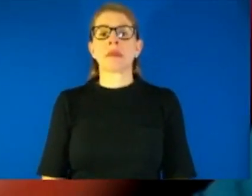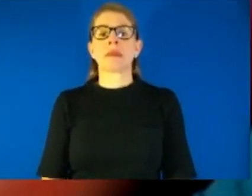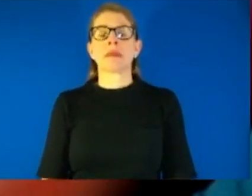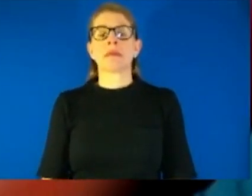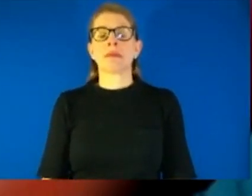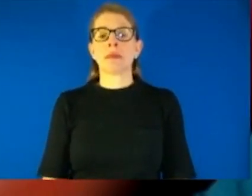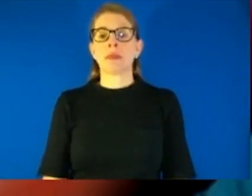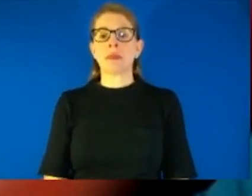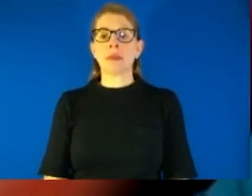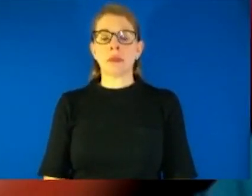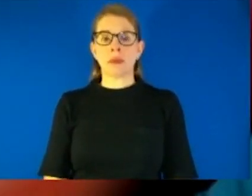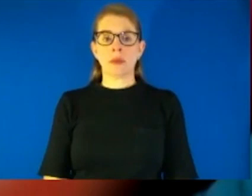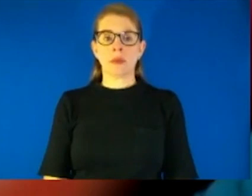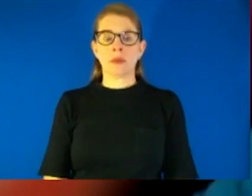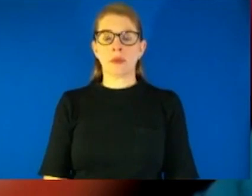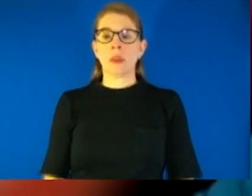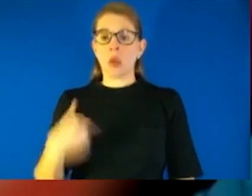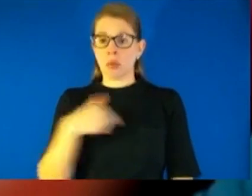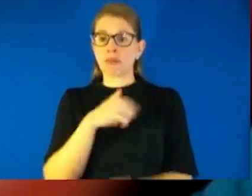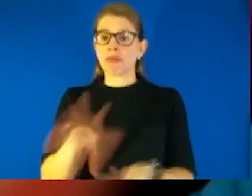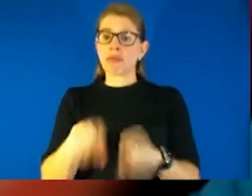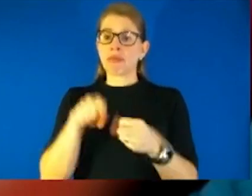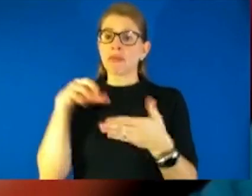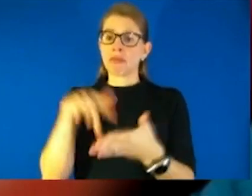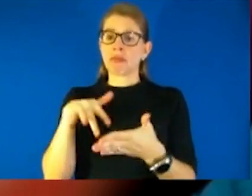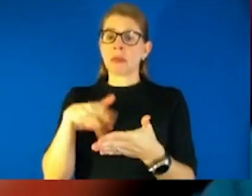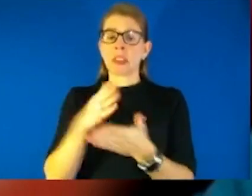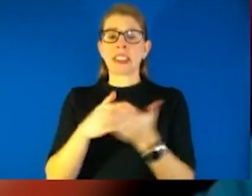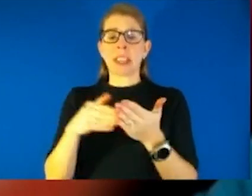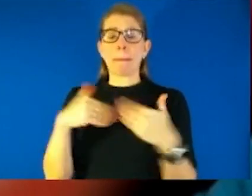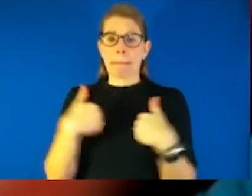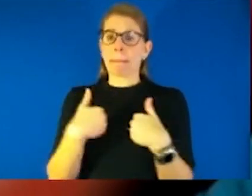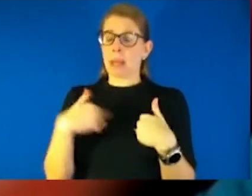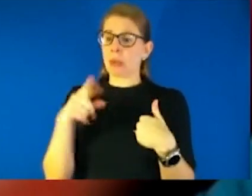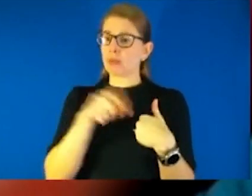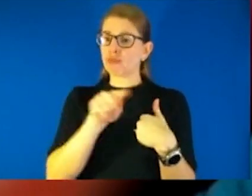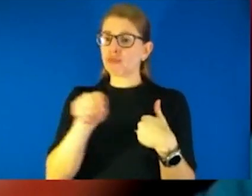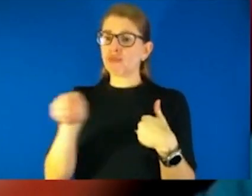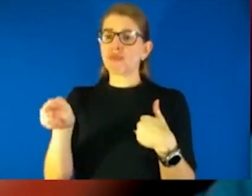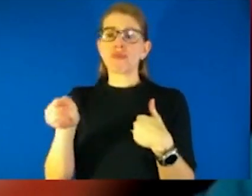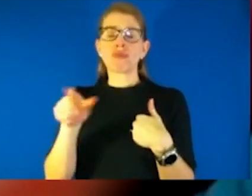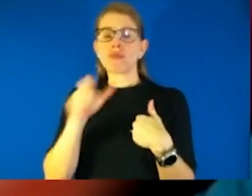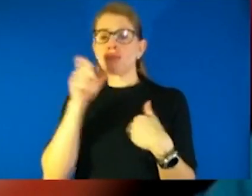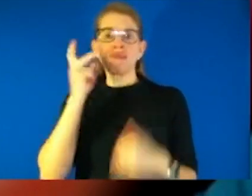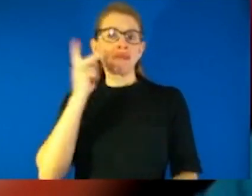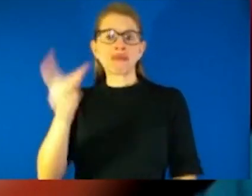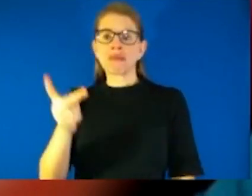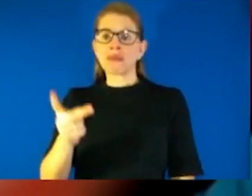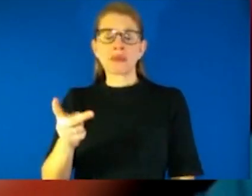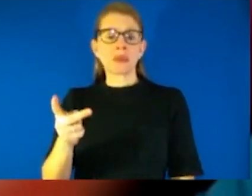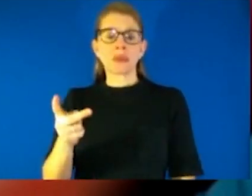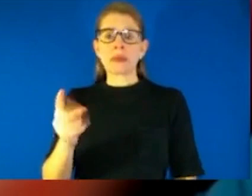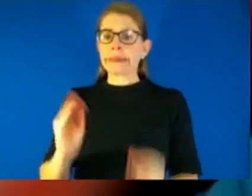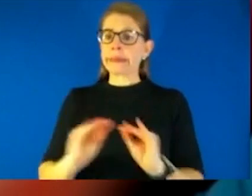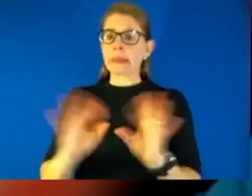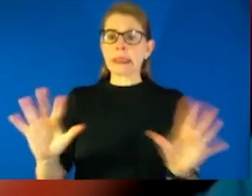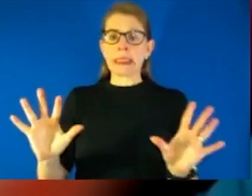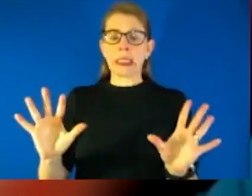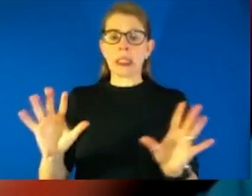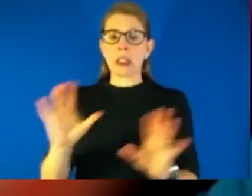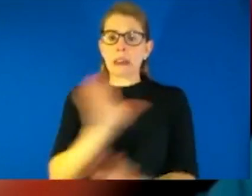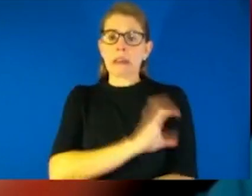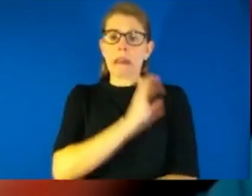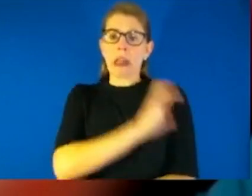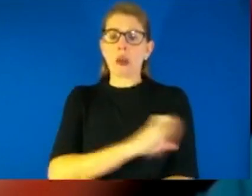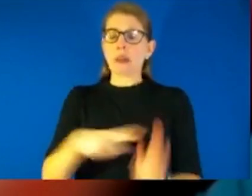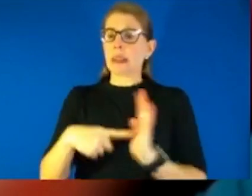we have done studies in some of these animals, and we do not see very clear clinical